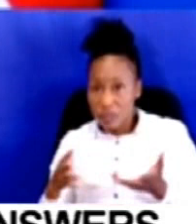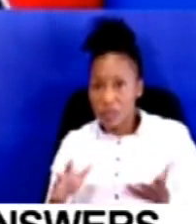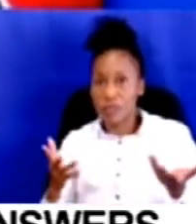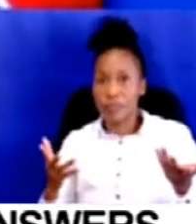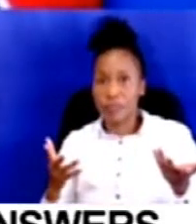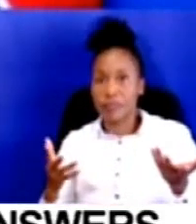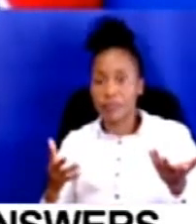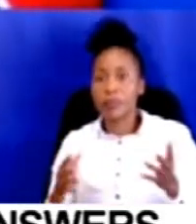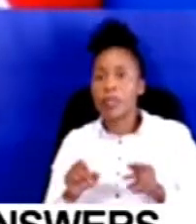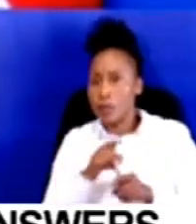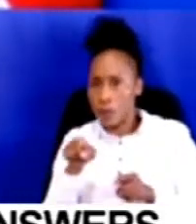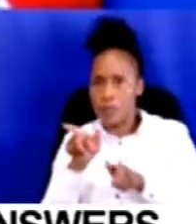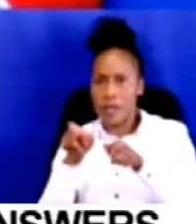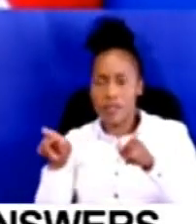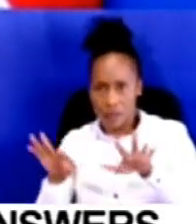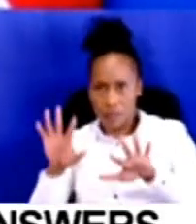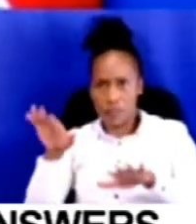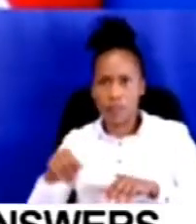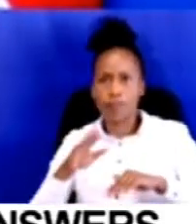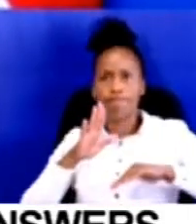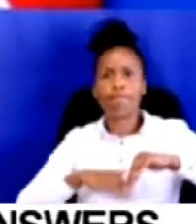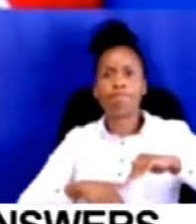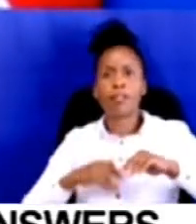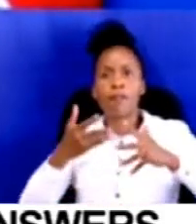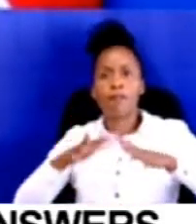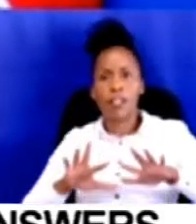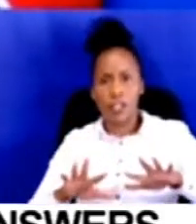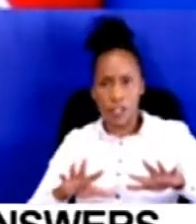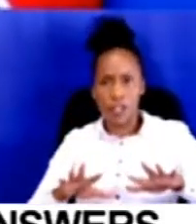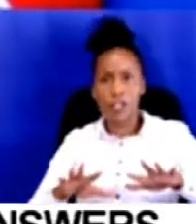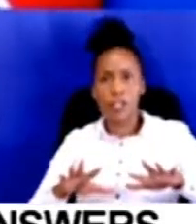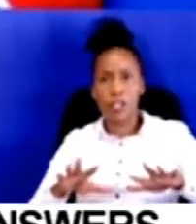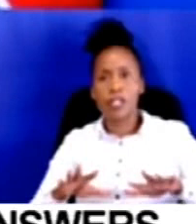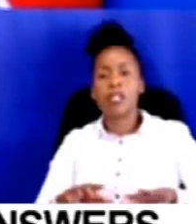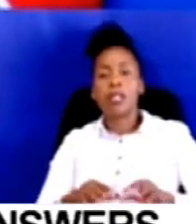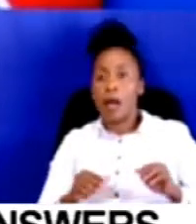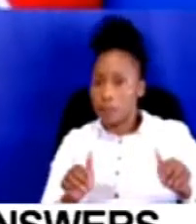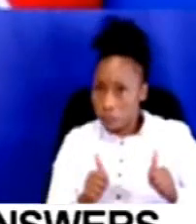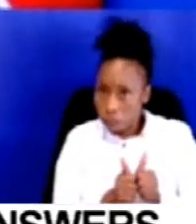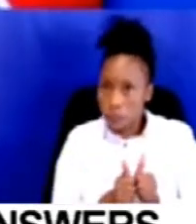be prosecuted in accordance with the laws of our country.